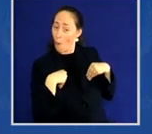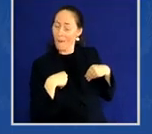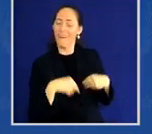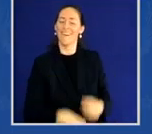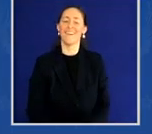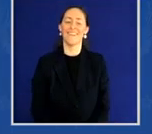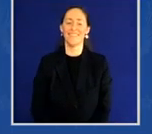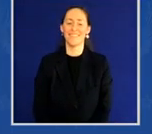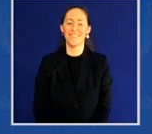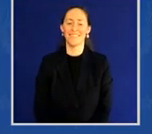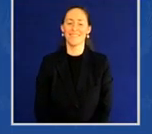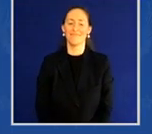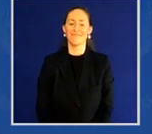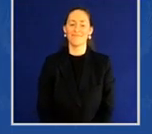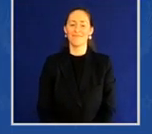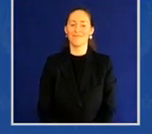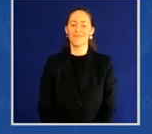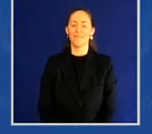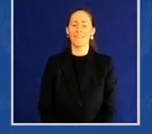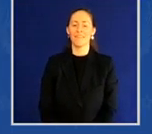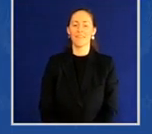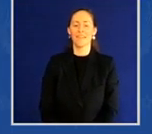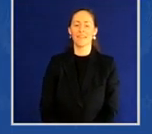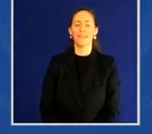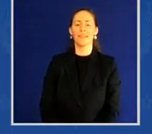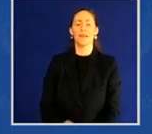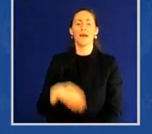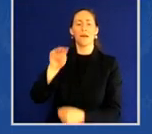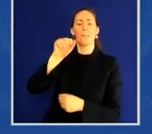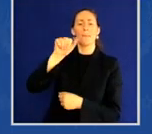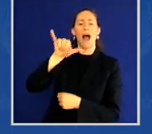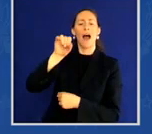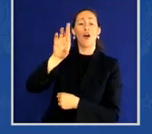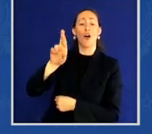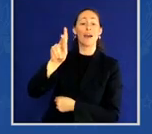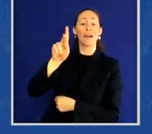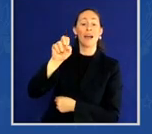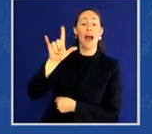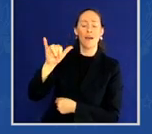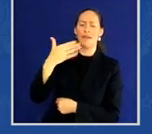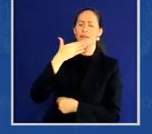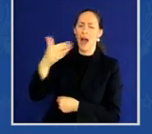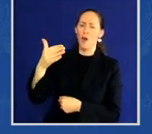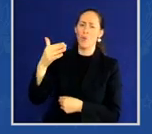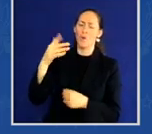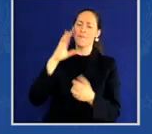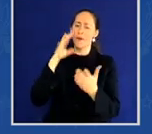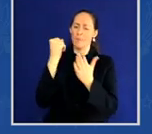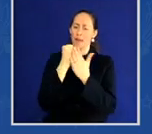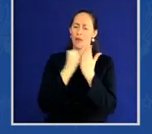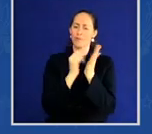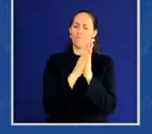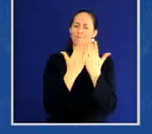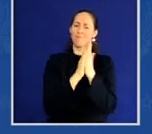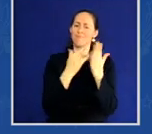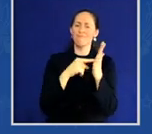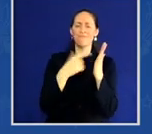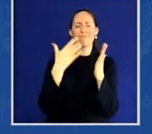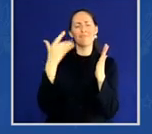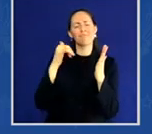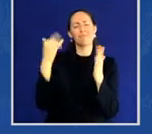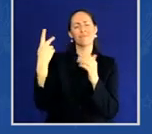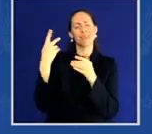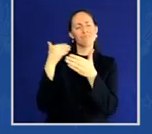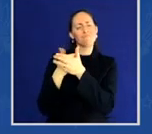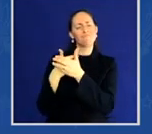passport. Great friend. Thank you, Mr. Mayor. You're doing a heck of a job. And a real close, close friend who is a co-chairman of my campaign